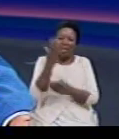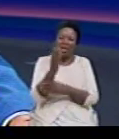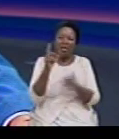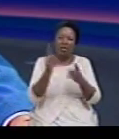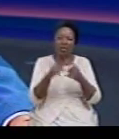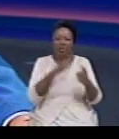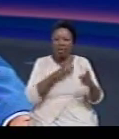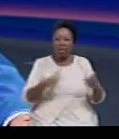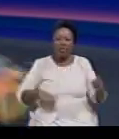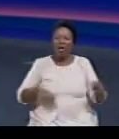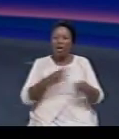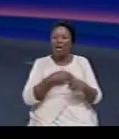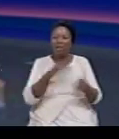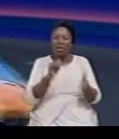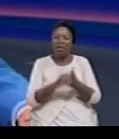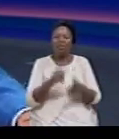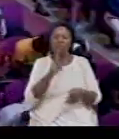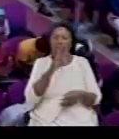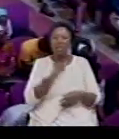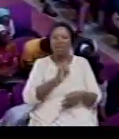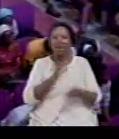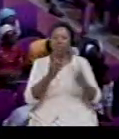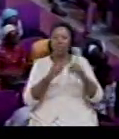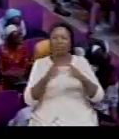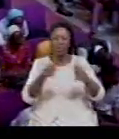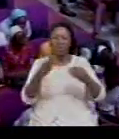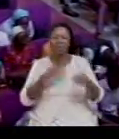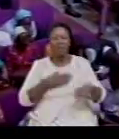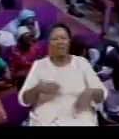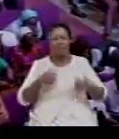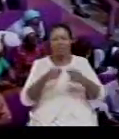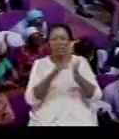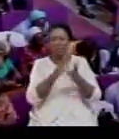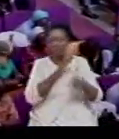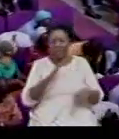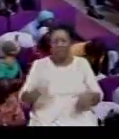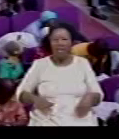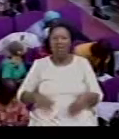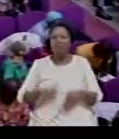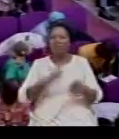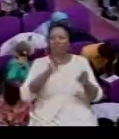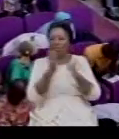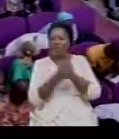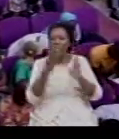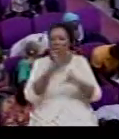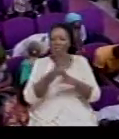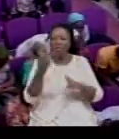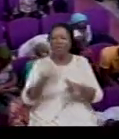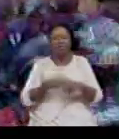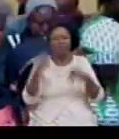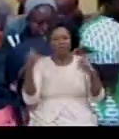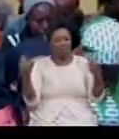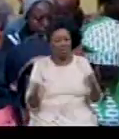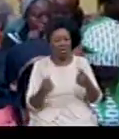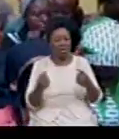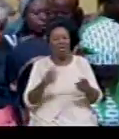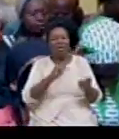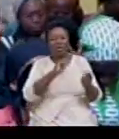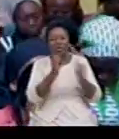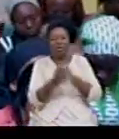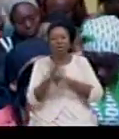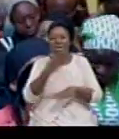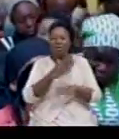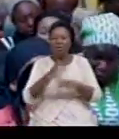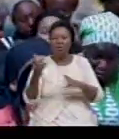be kept up as I pray with you now. Turn away from your sin. Turn away from your evil. Turn